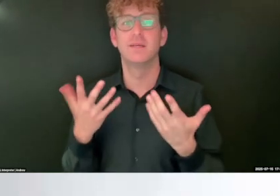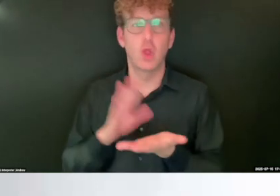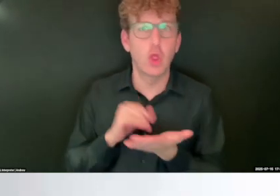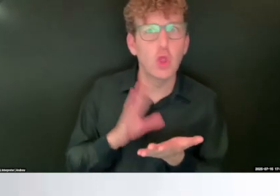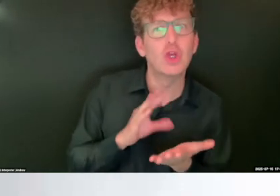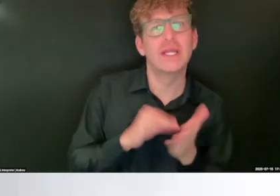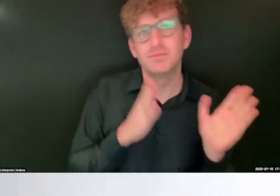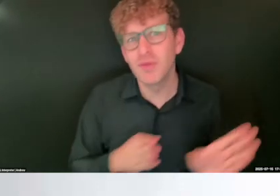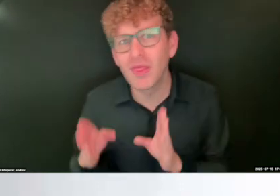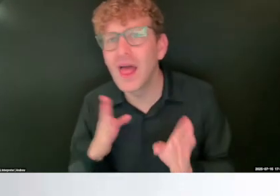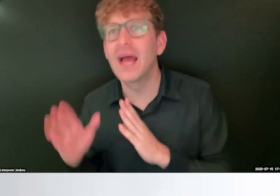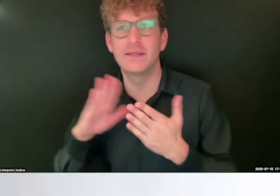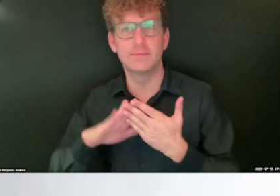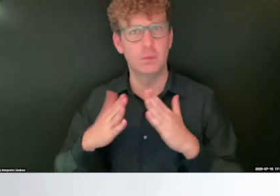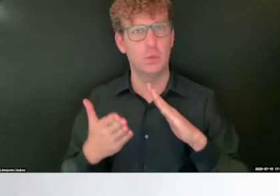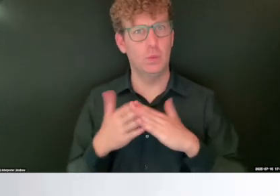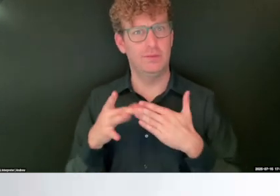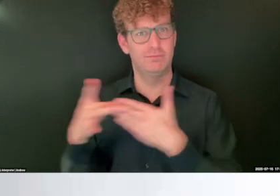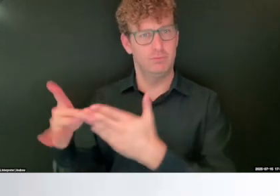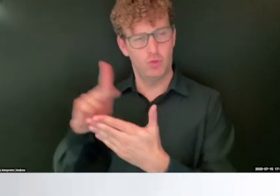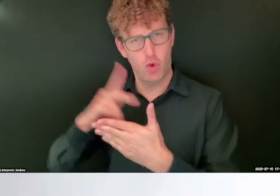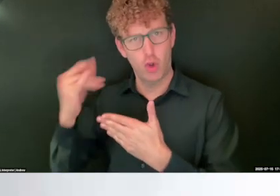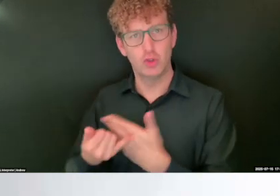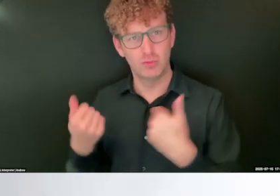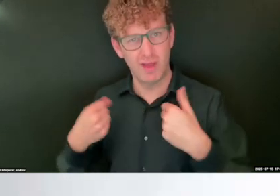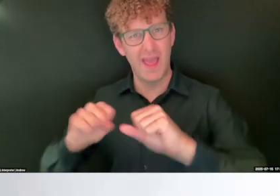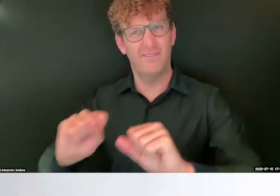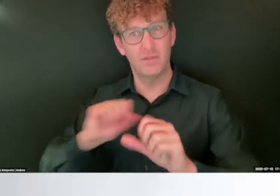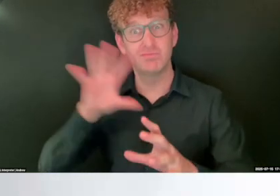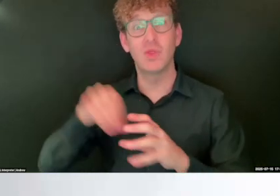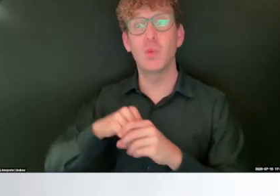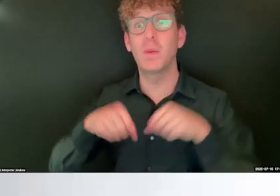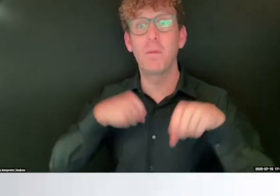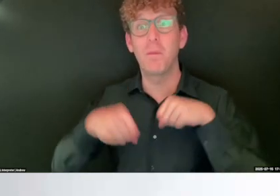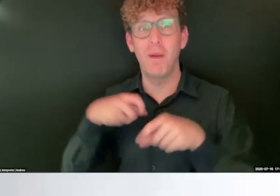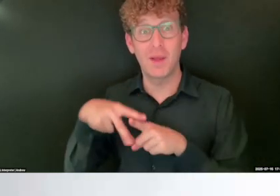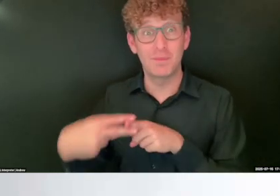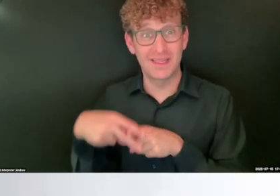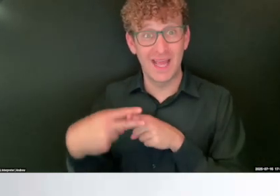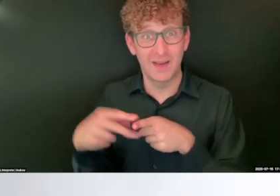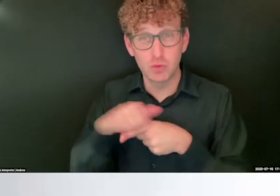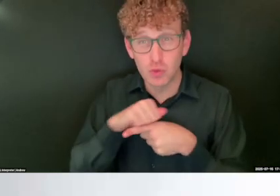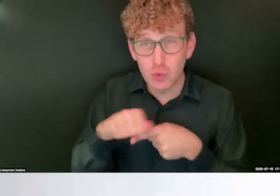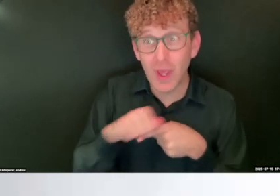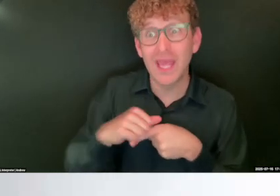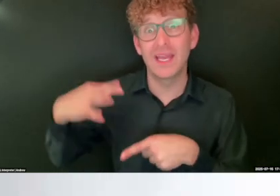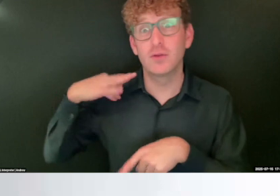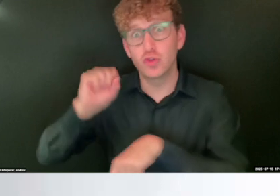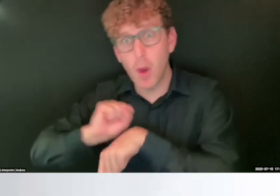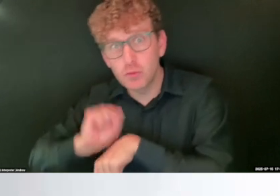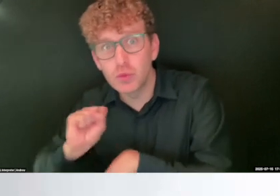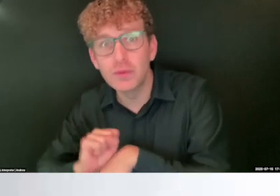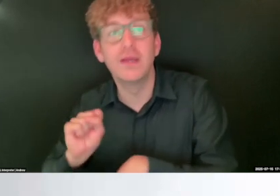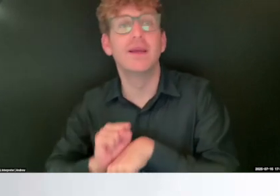apprenticeships, on-the-ground transit ambassadors, and collaborations with student education tracks in the energy and